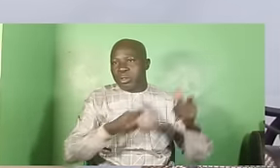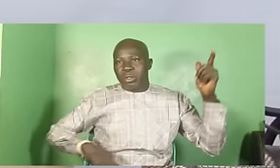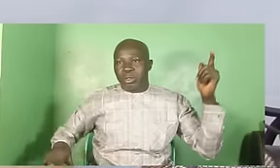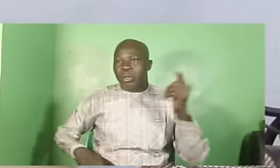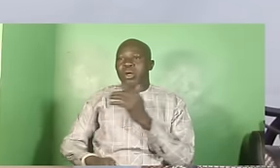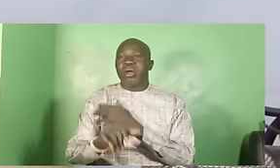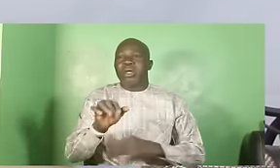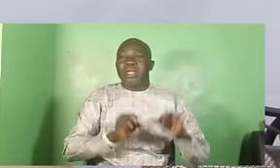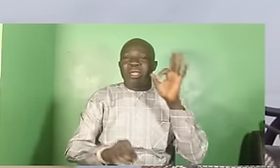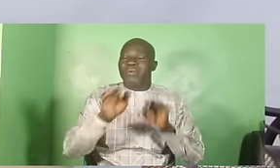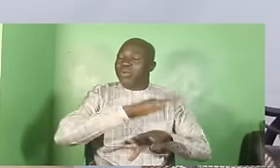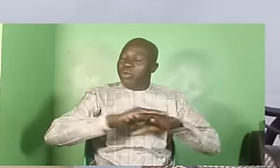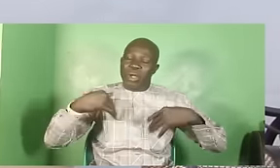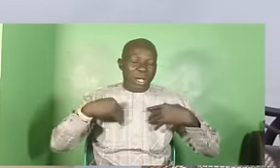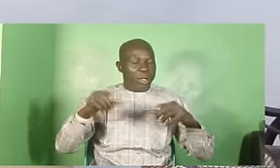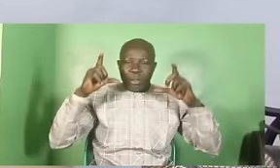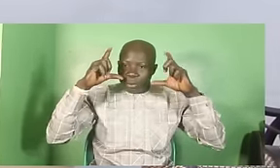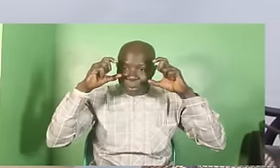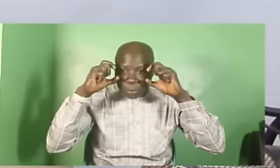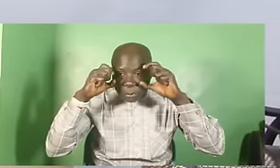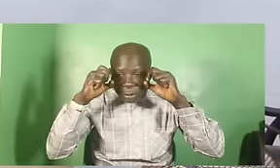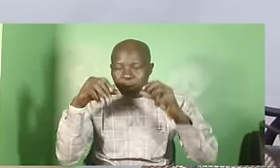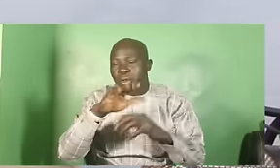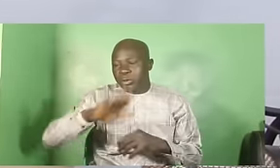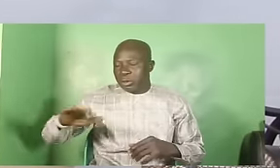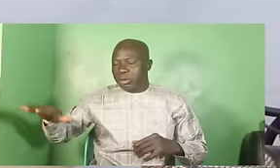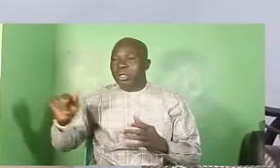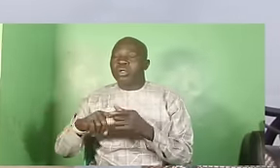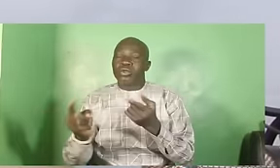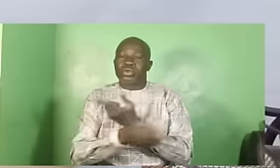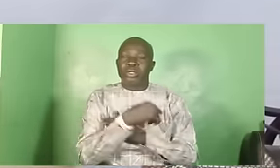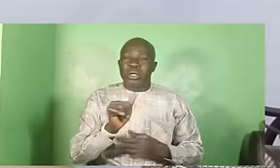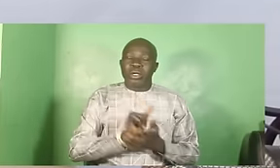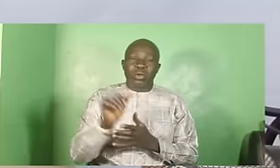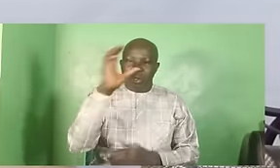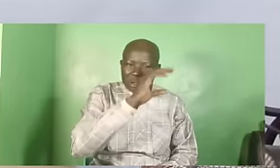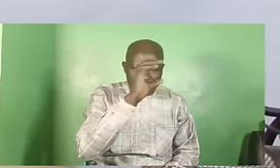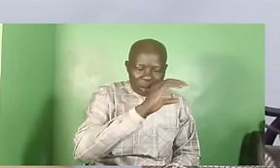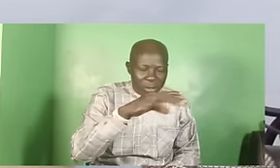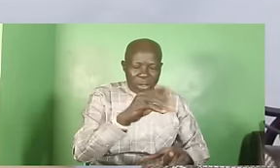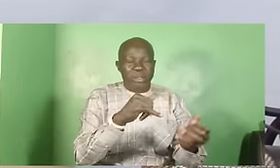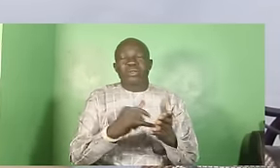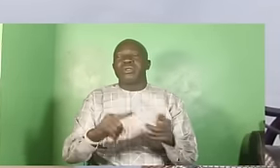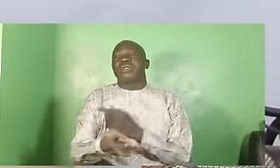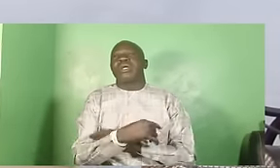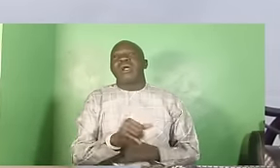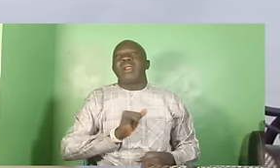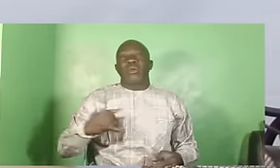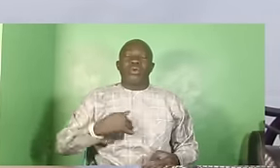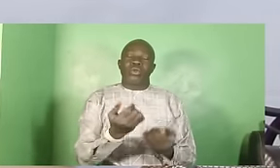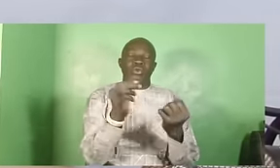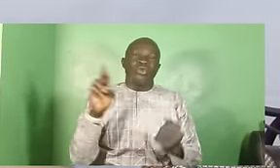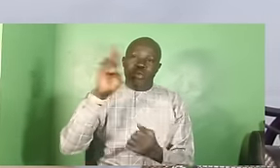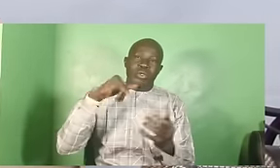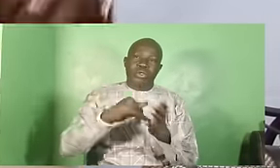God, go out there, one of your children today, go and get the way to get it.